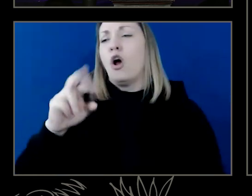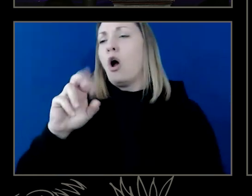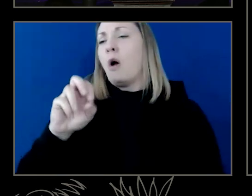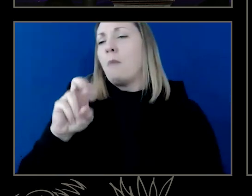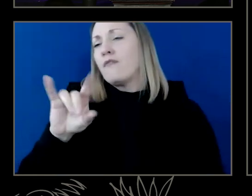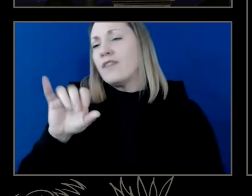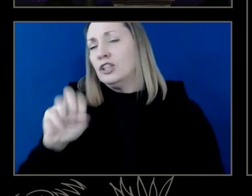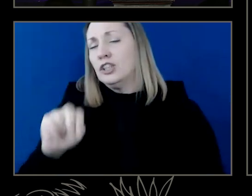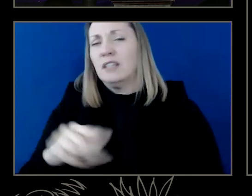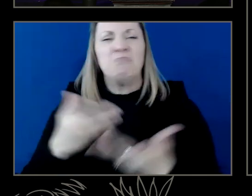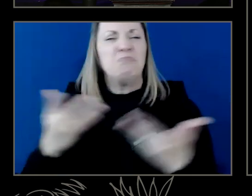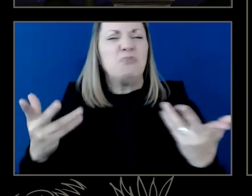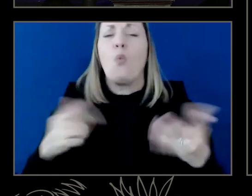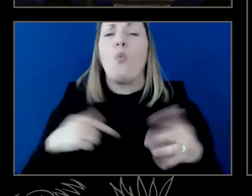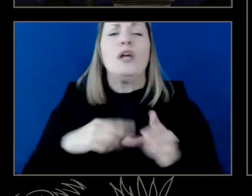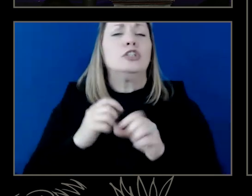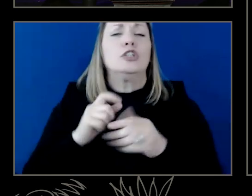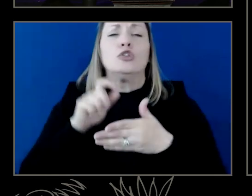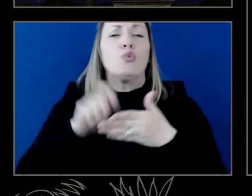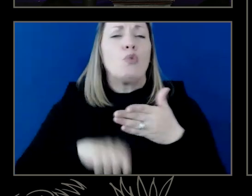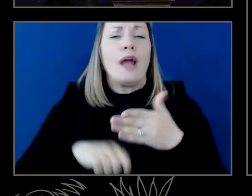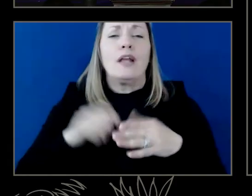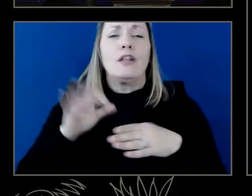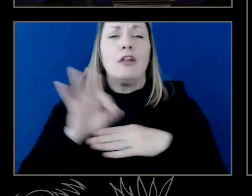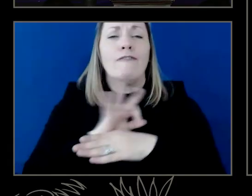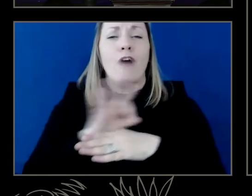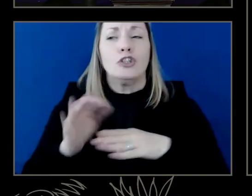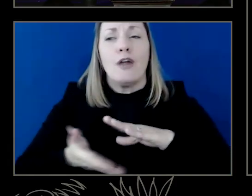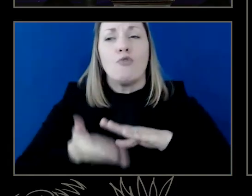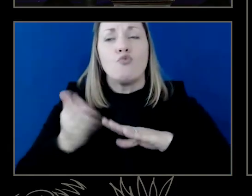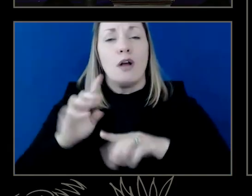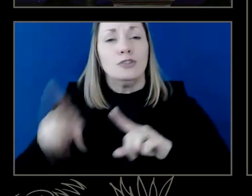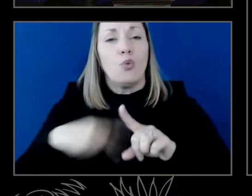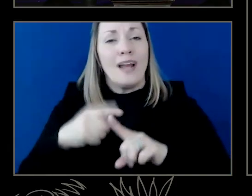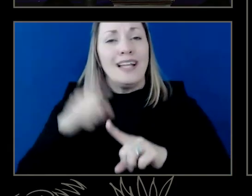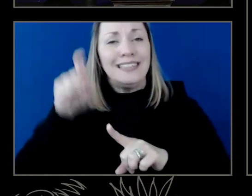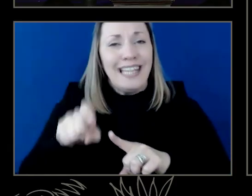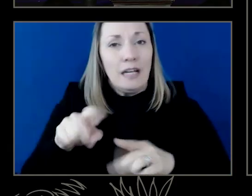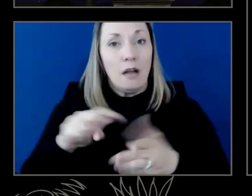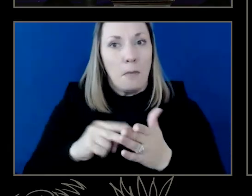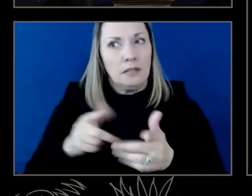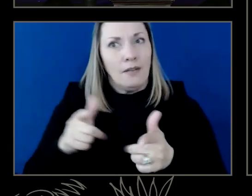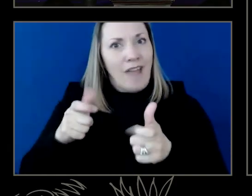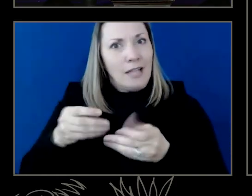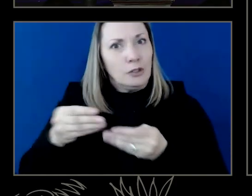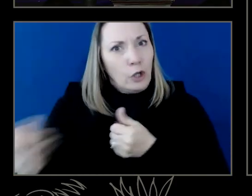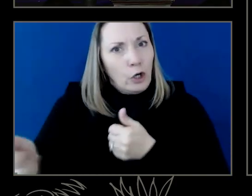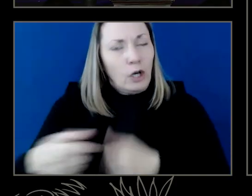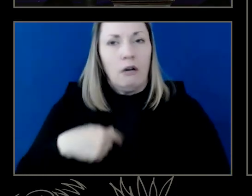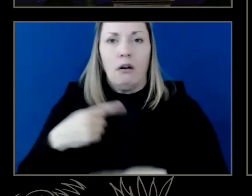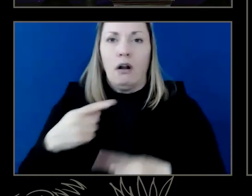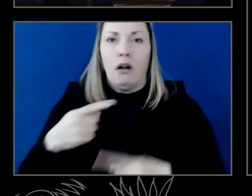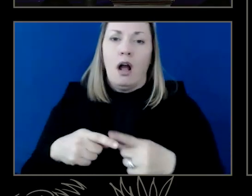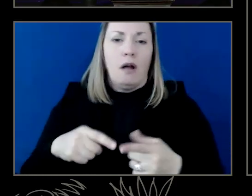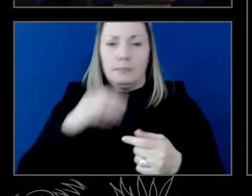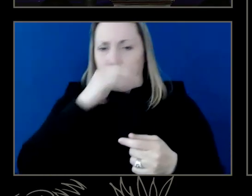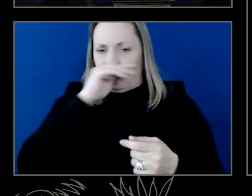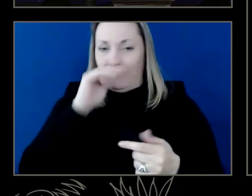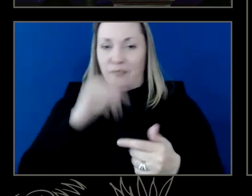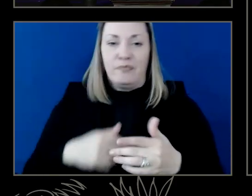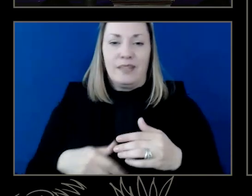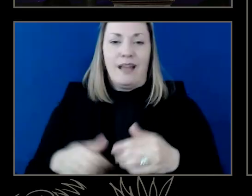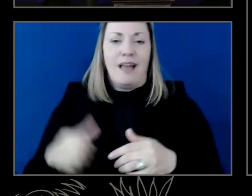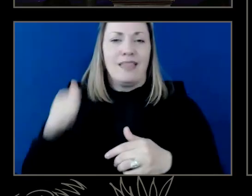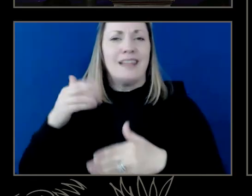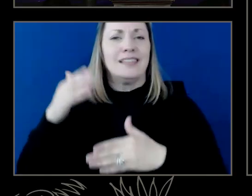just write a function and it runs when it's needed. That means faster delivery, less backend friction, and more focus